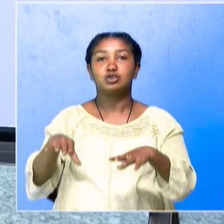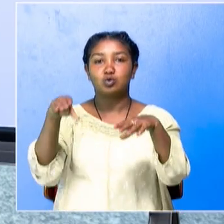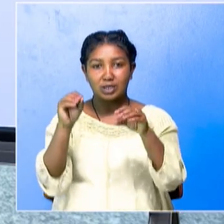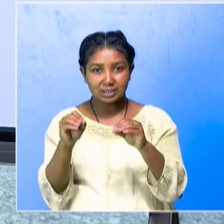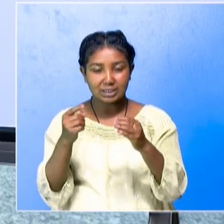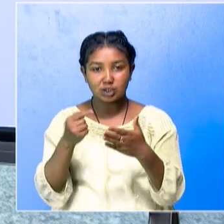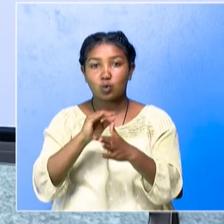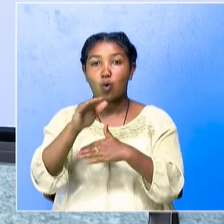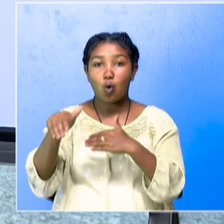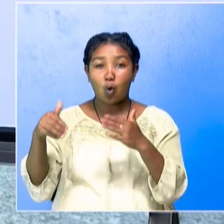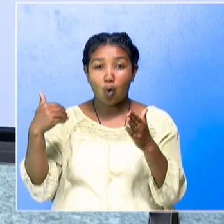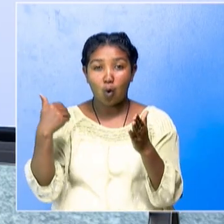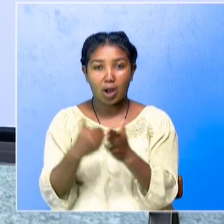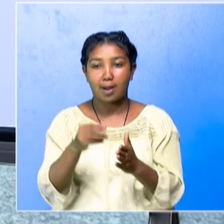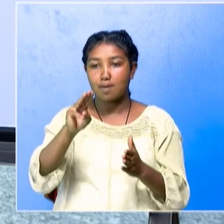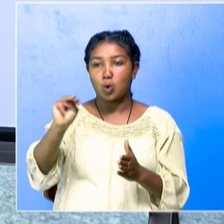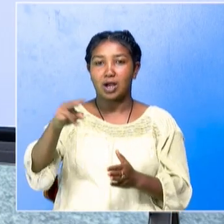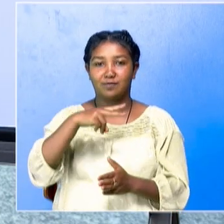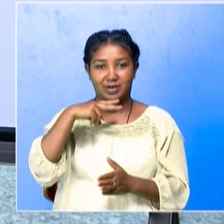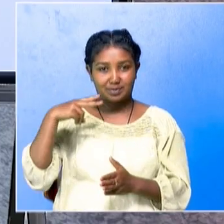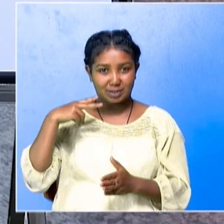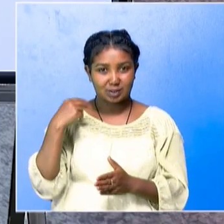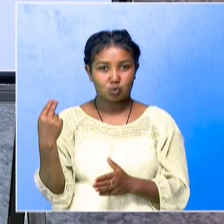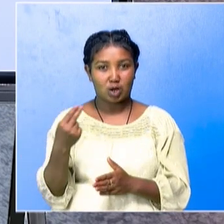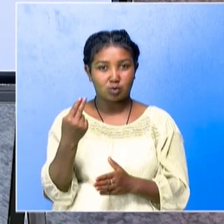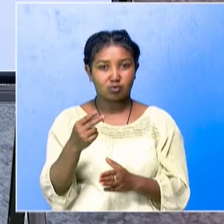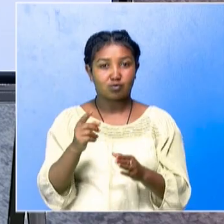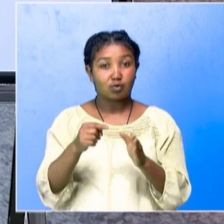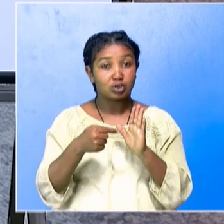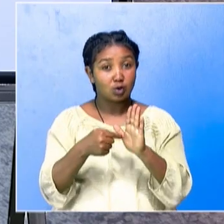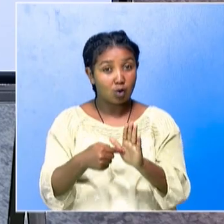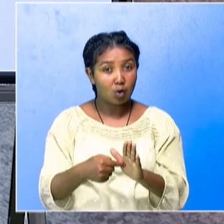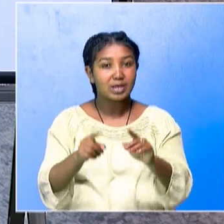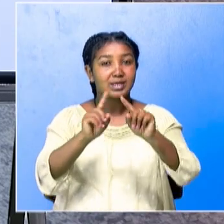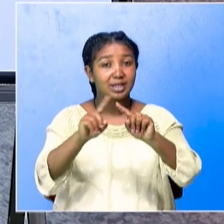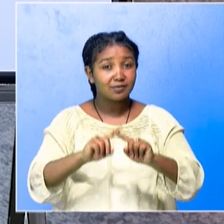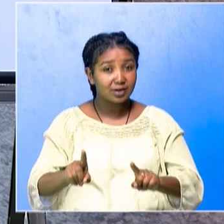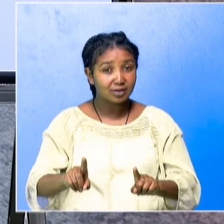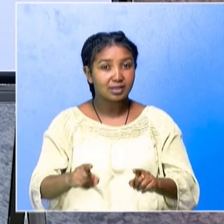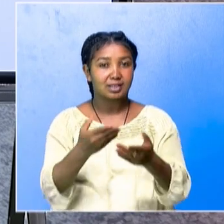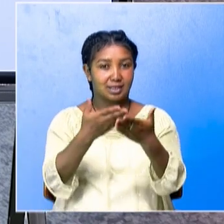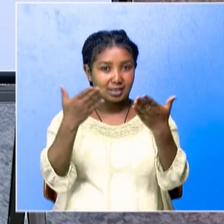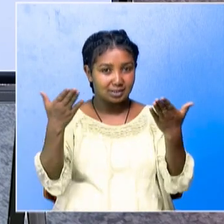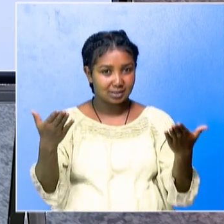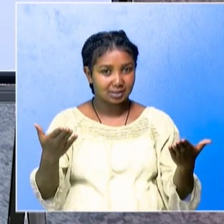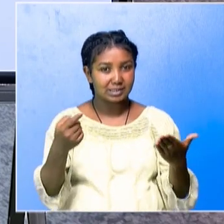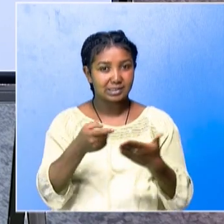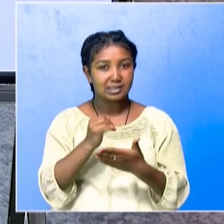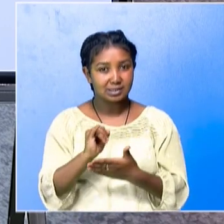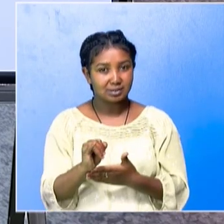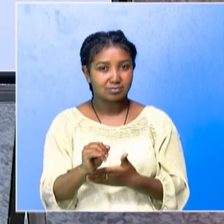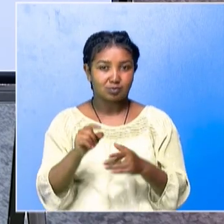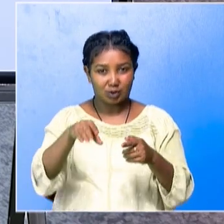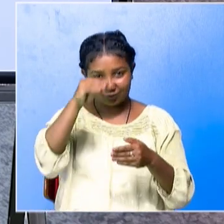Students, these all are modal verbs that we can use for show different things. This